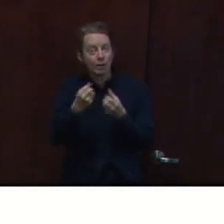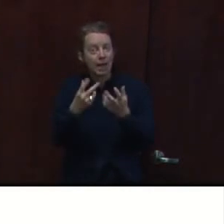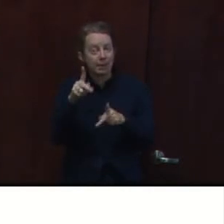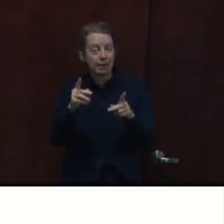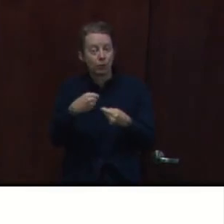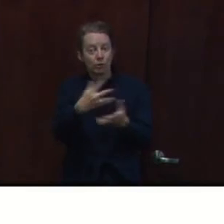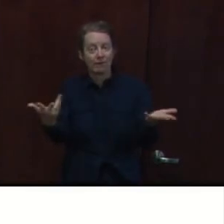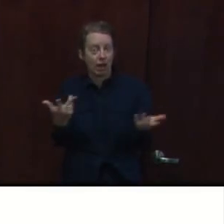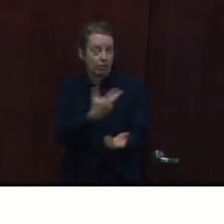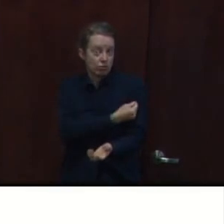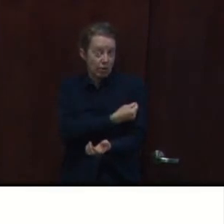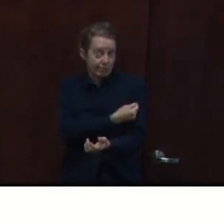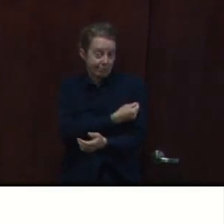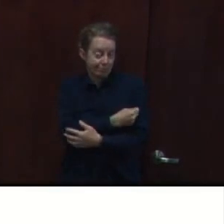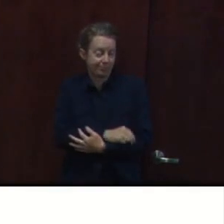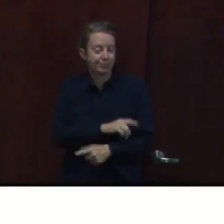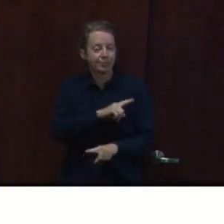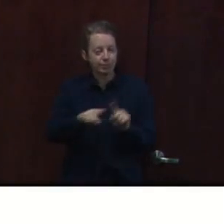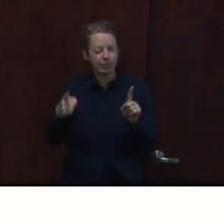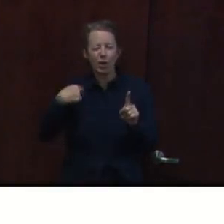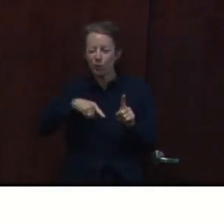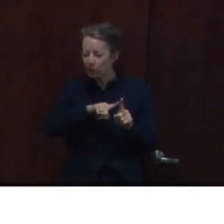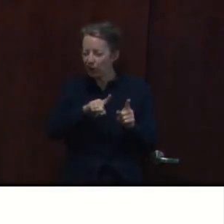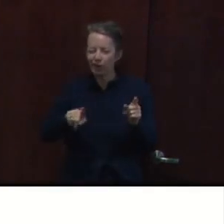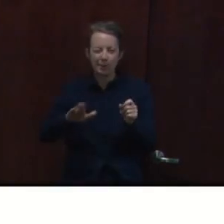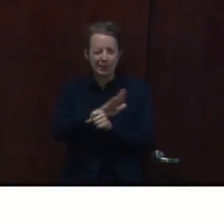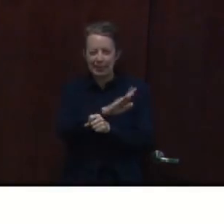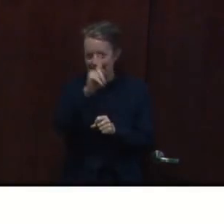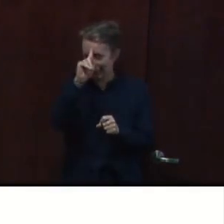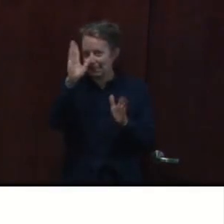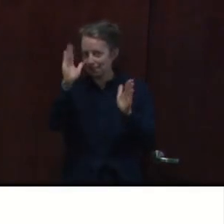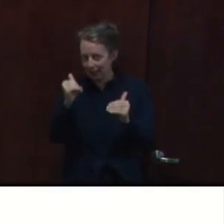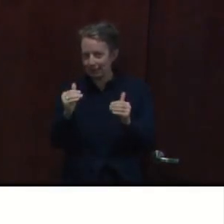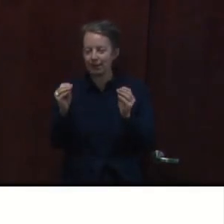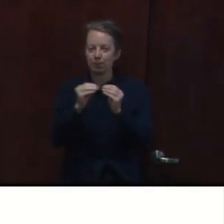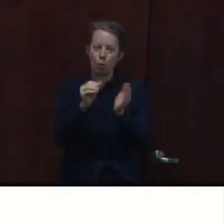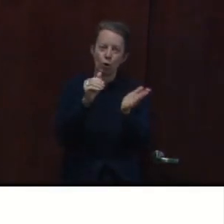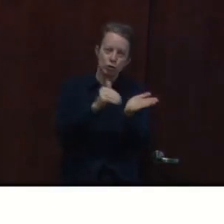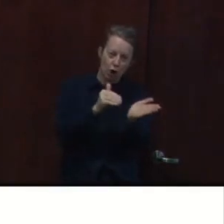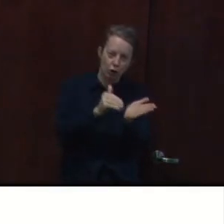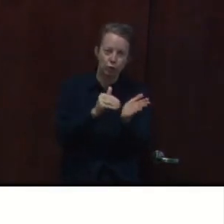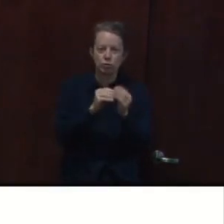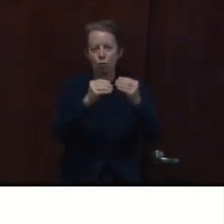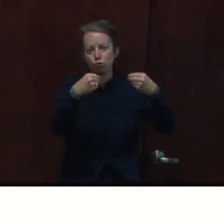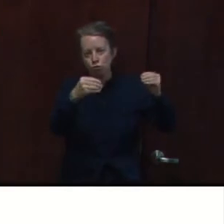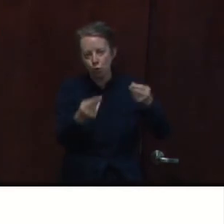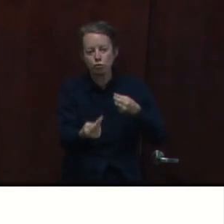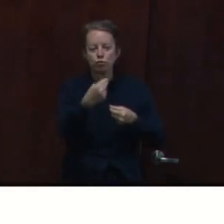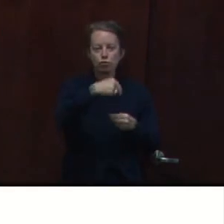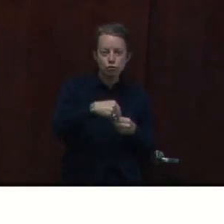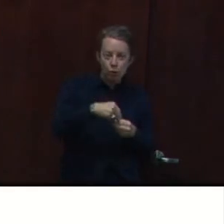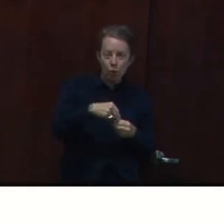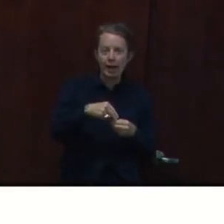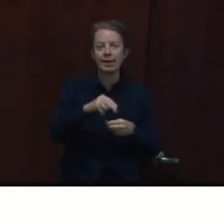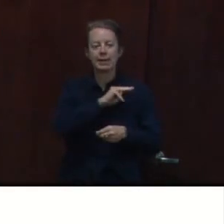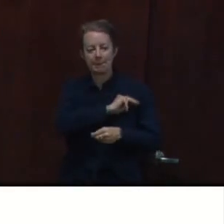fully anticipate other providers coming online, larger shipments of vaccine, Mission being able to pivot